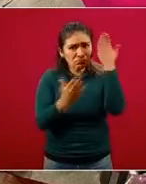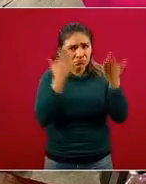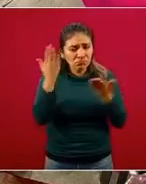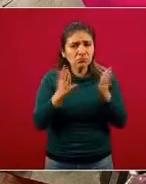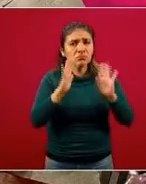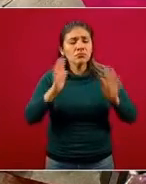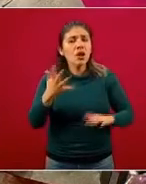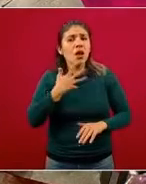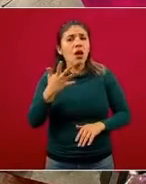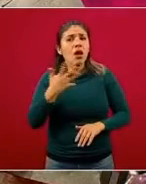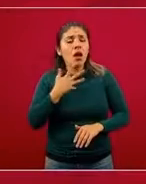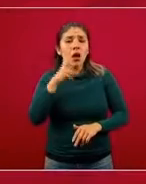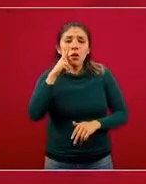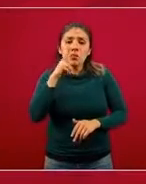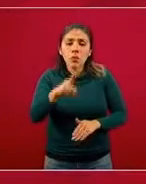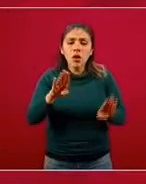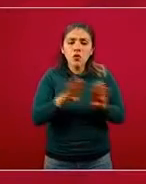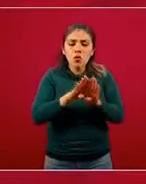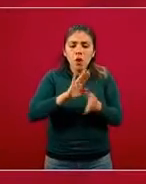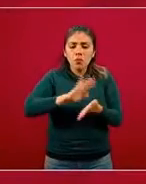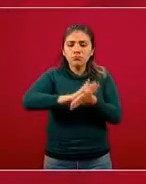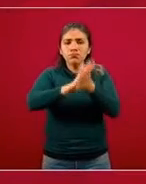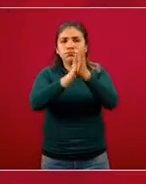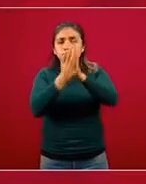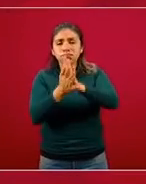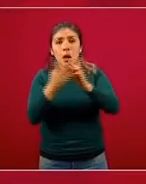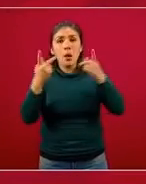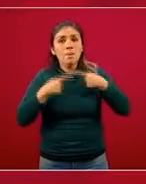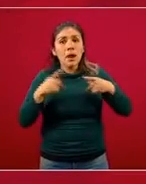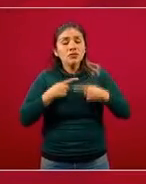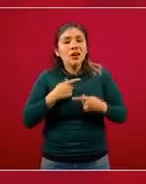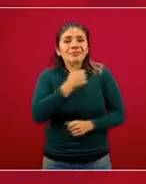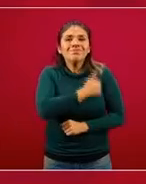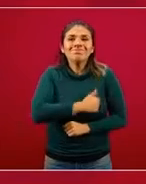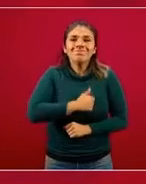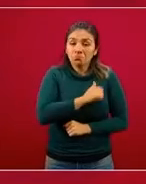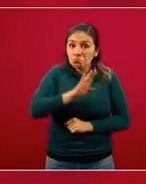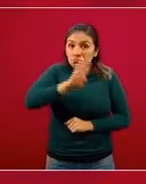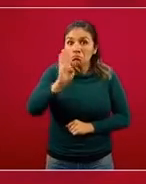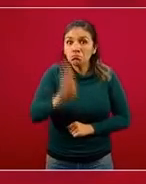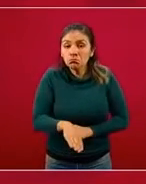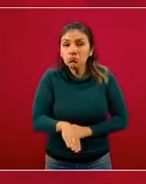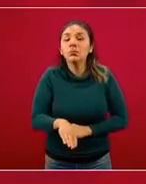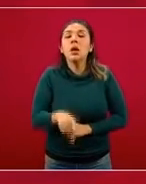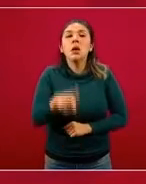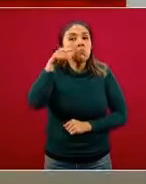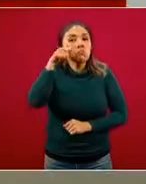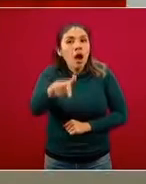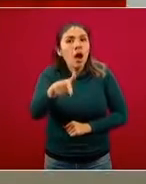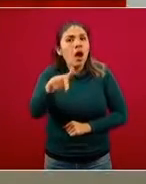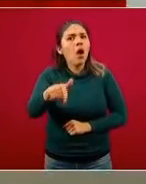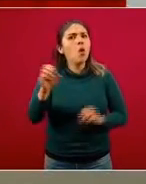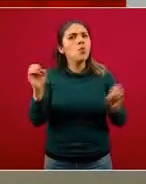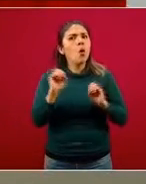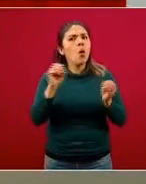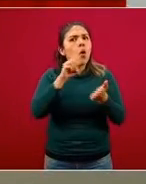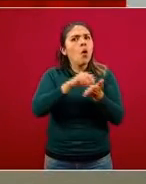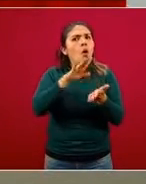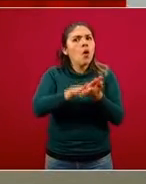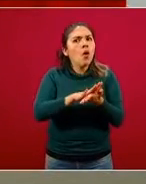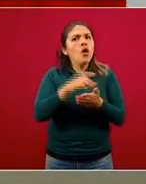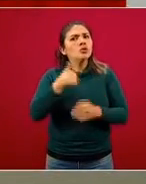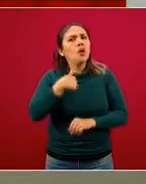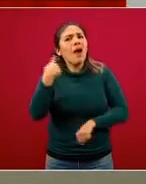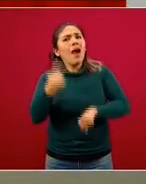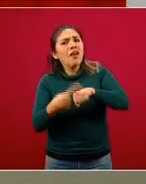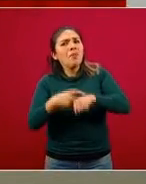There are studies that over how the virus has evolved, they